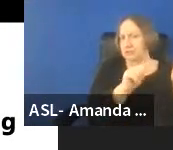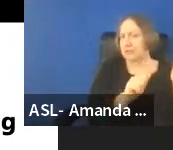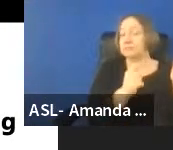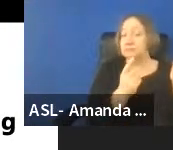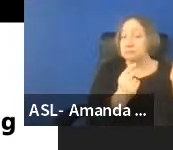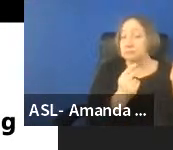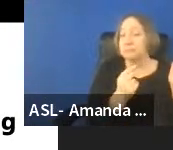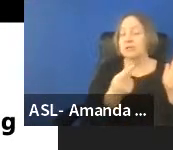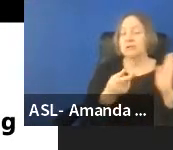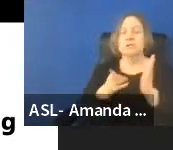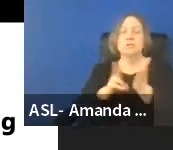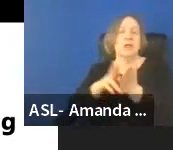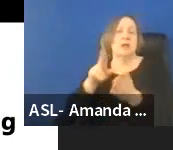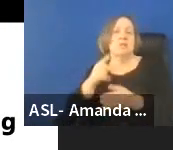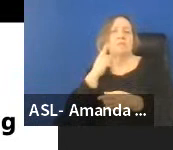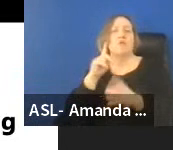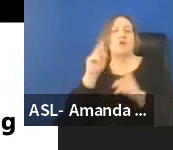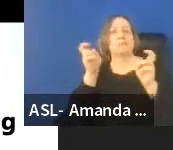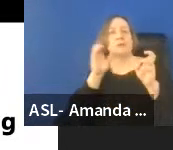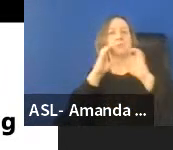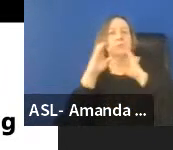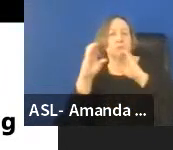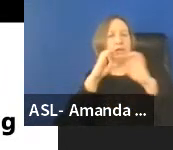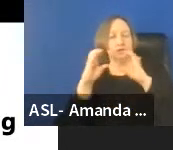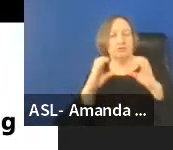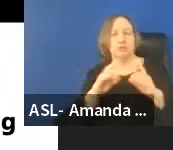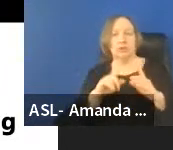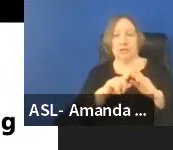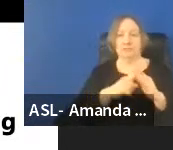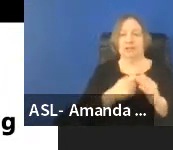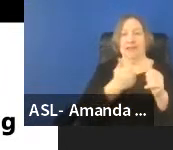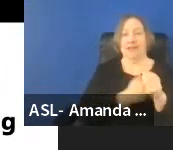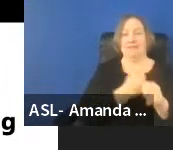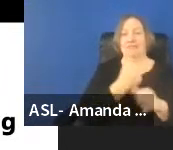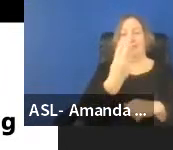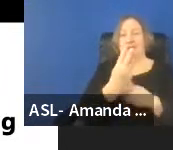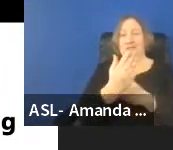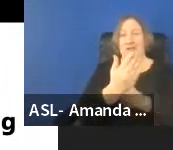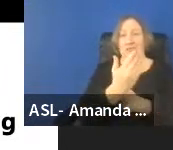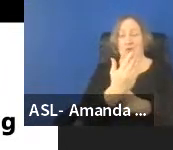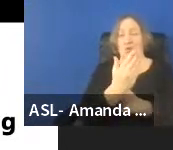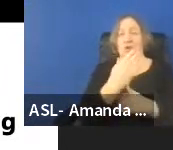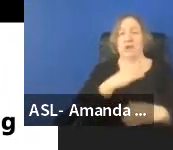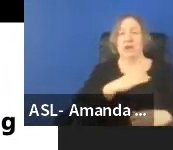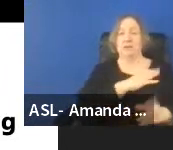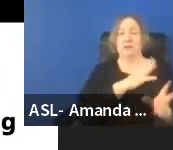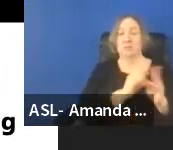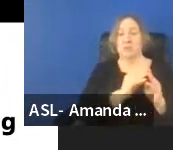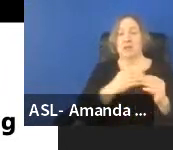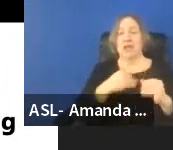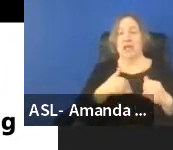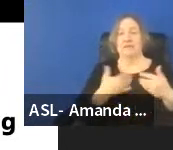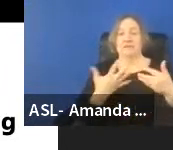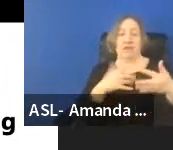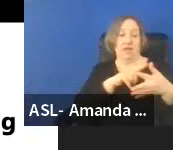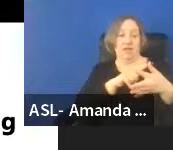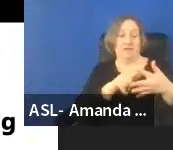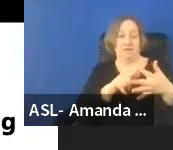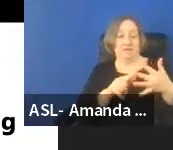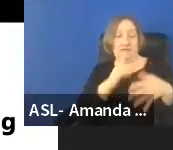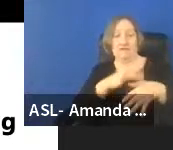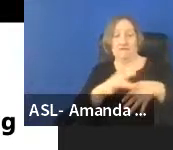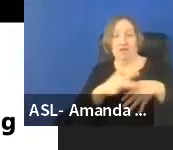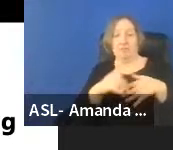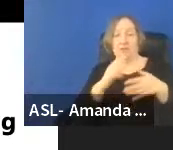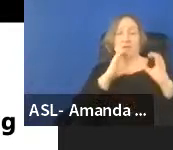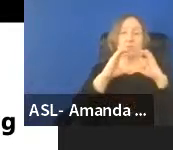a communication. At the beginning of every Wednesday morning council meeting, there are 5 communication spots that can